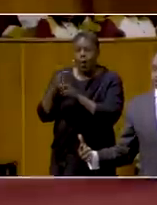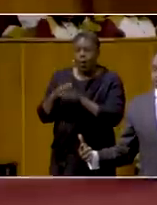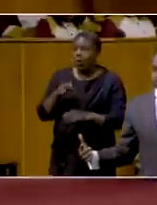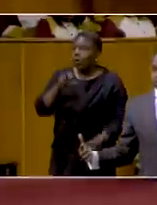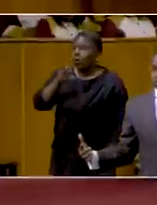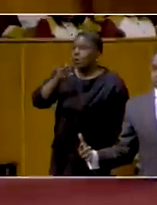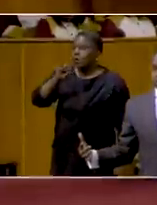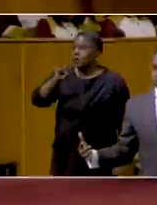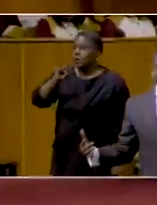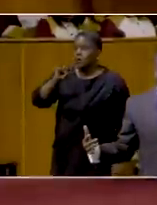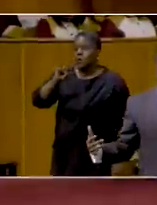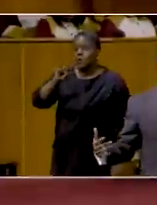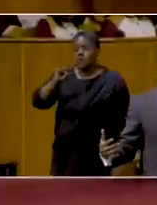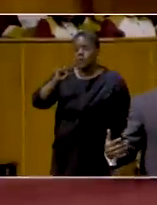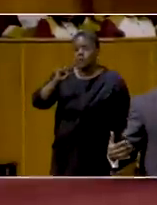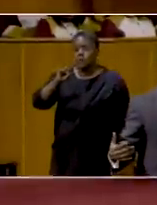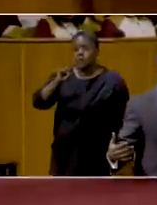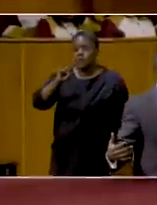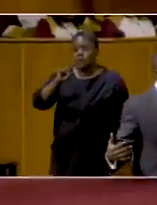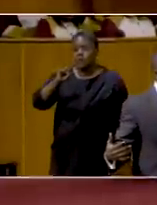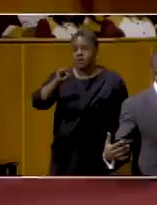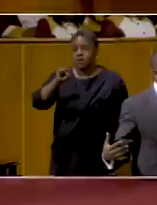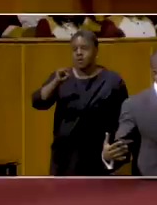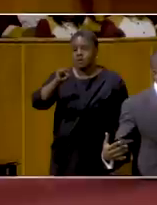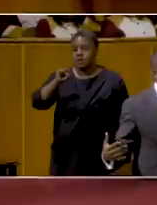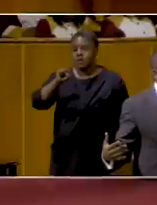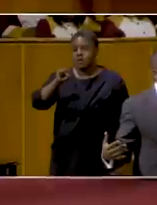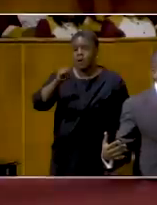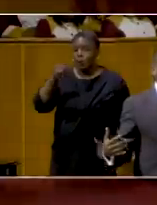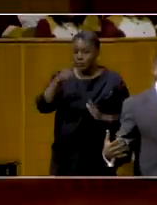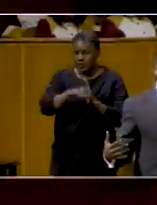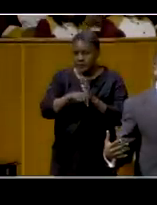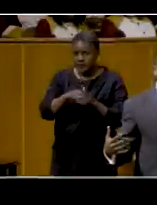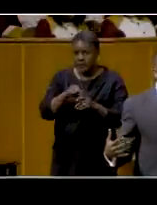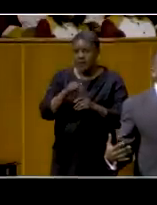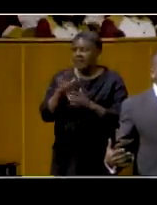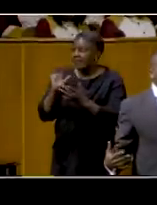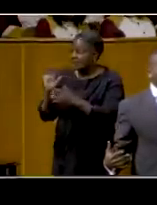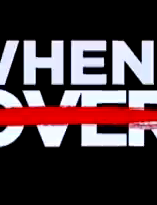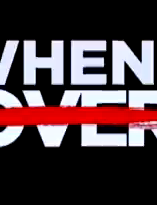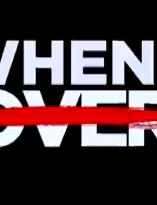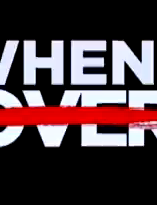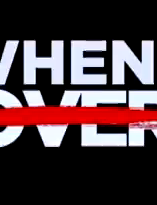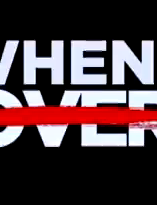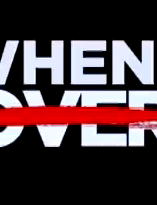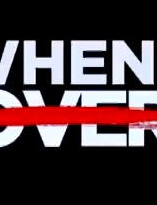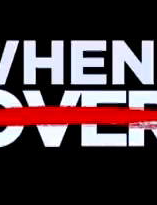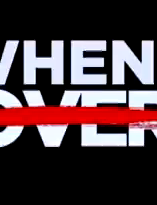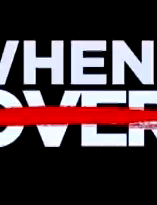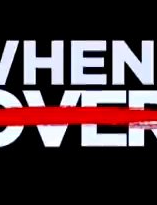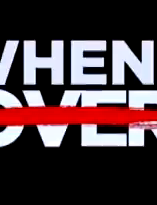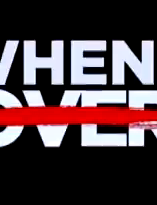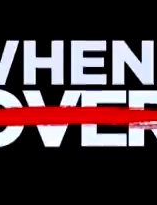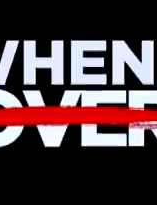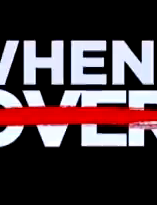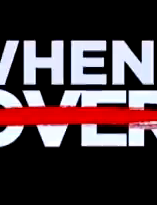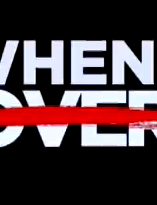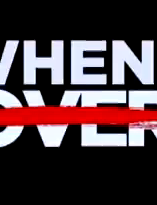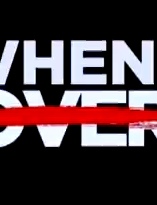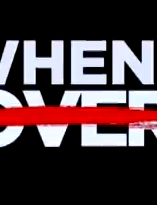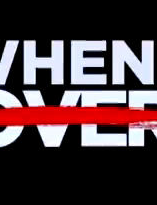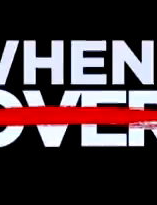soteriology. Can we get deep today? Is it all right? I haven't lost you. Touch somebody, tell them, you better wake up. You better wake up.